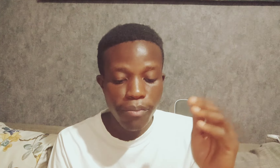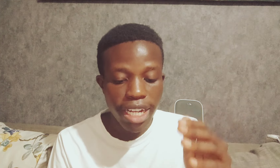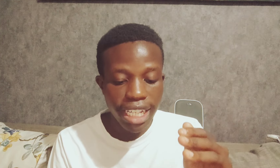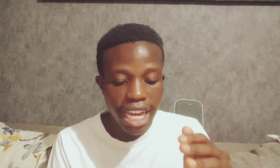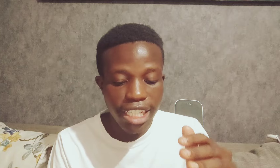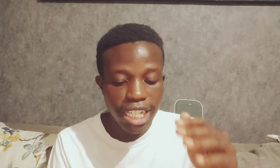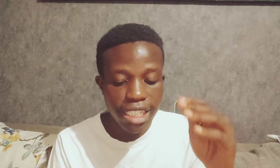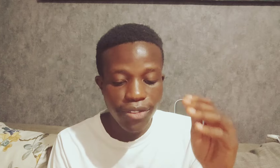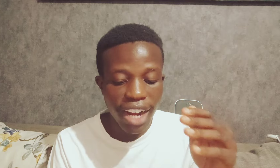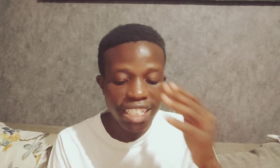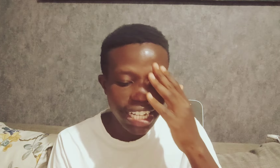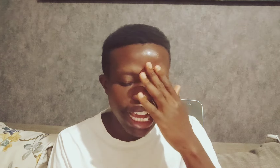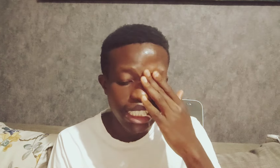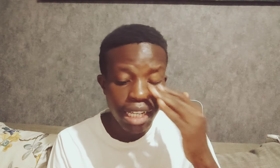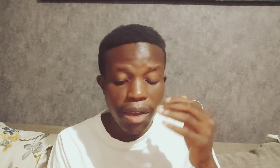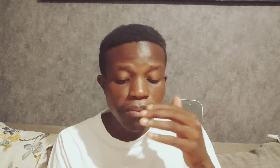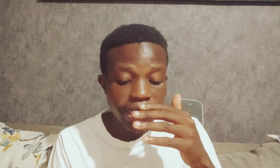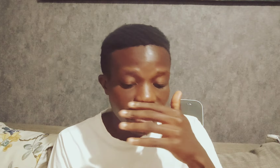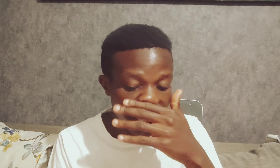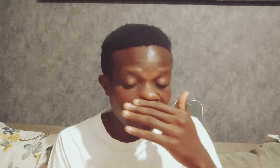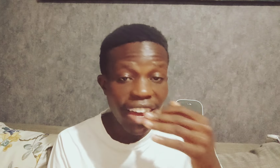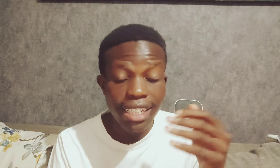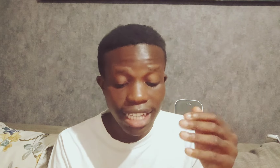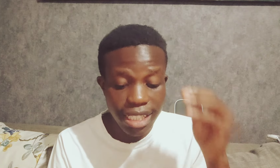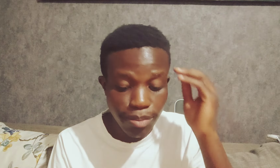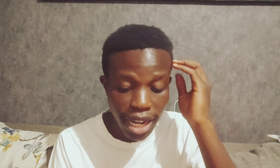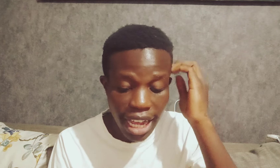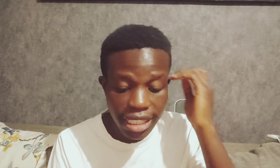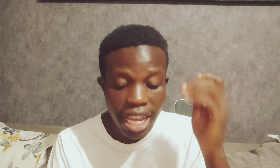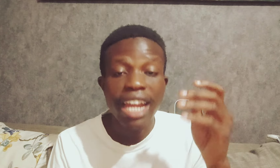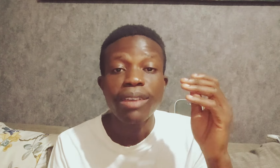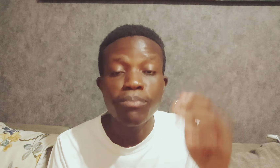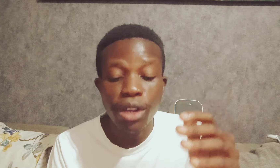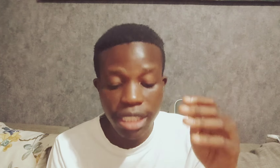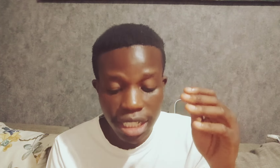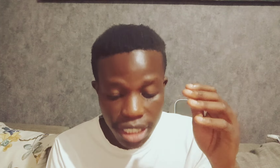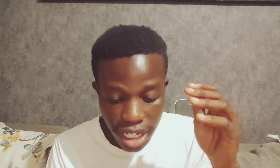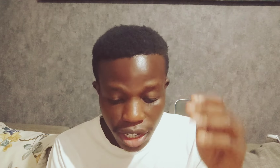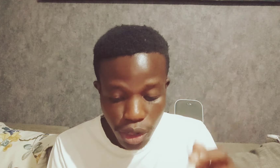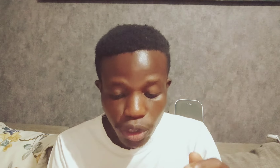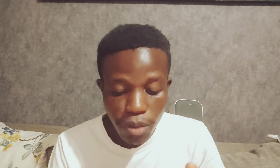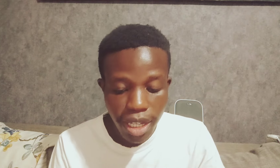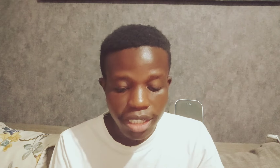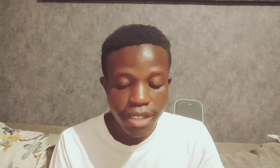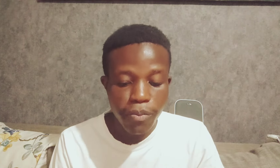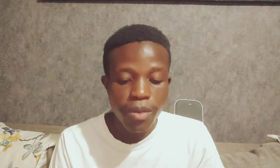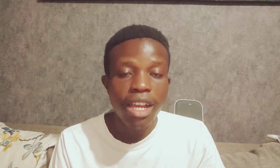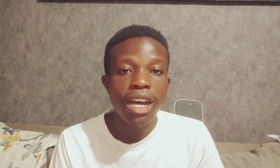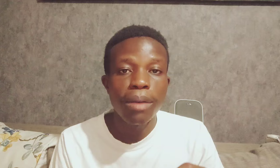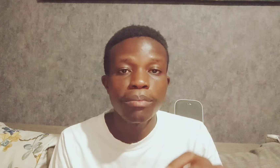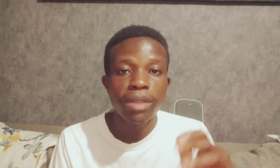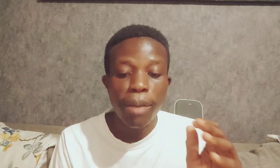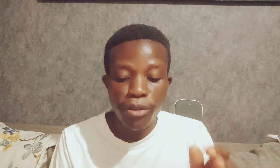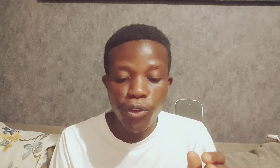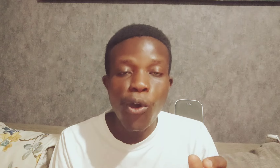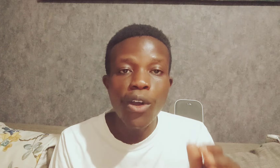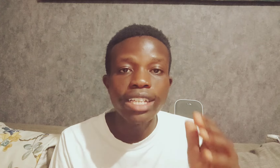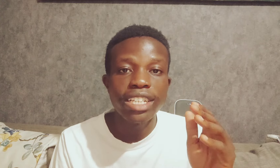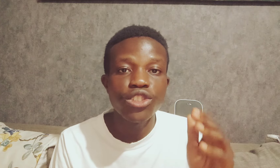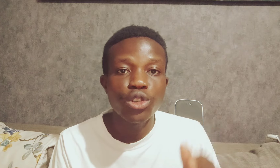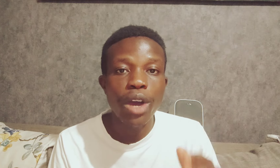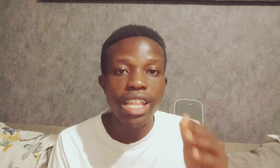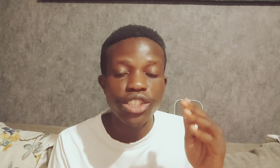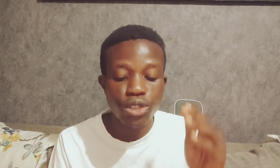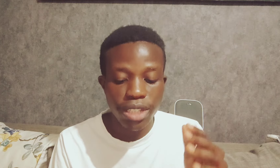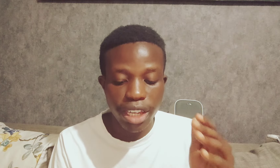food, medications, flashlight, batteries, first aid supplies, and important documents. Number four